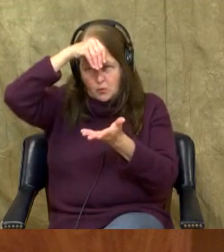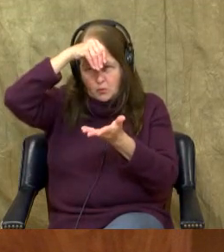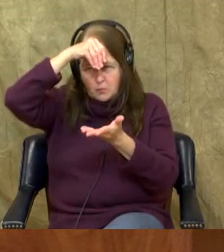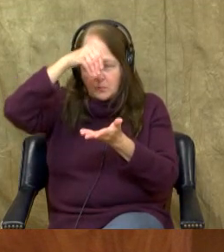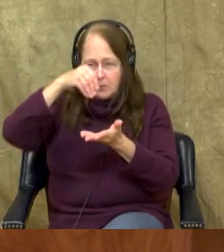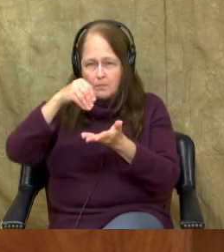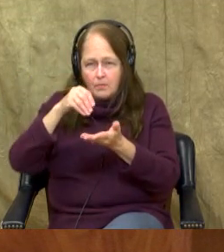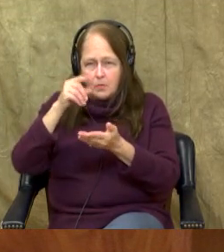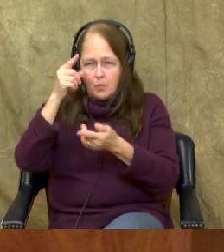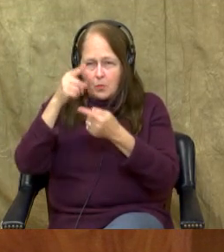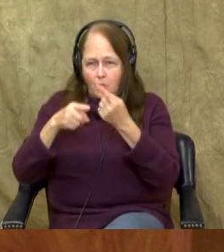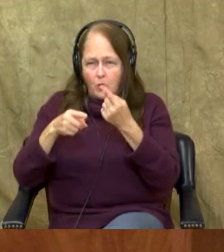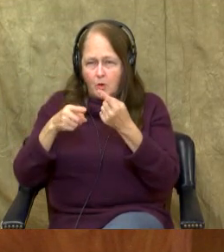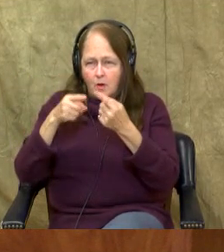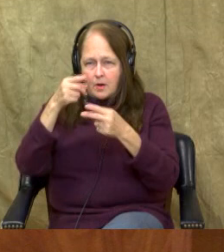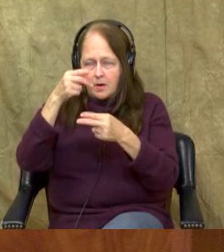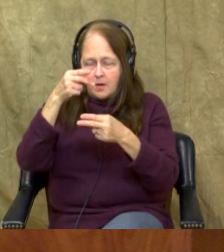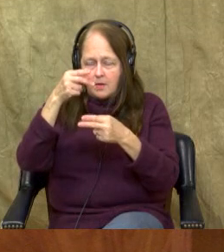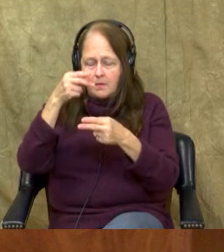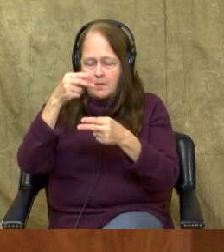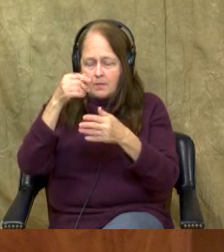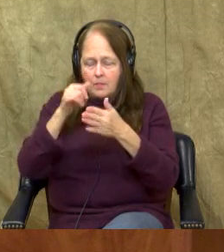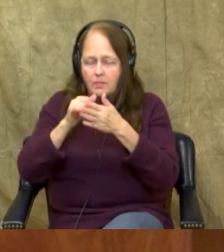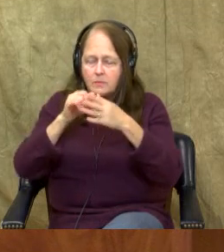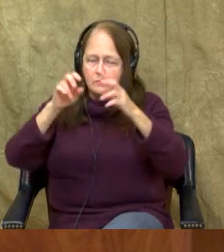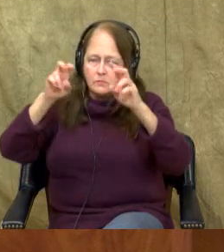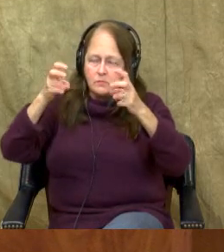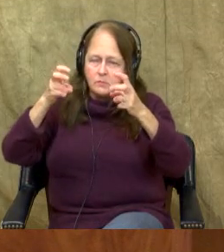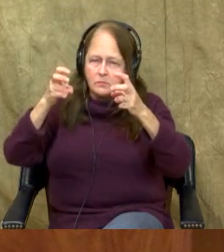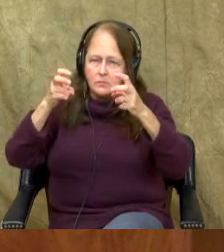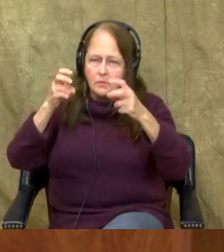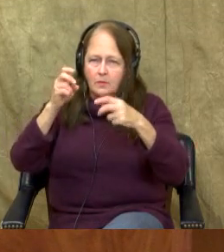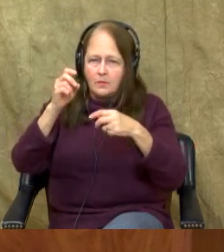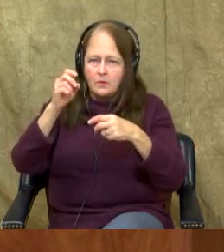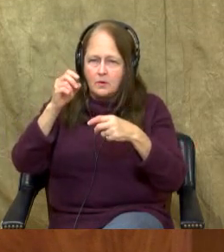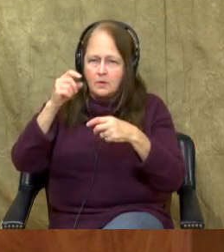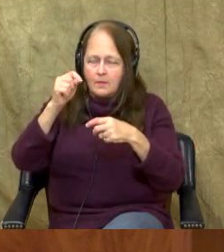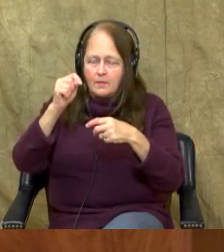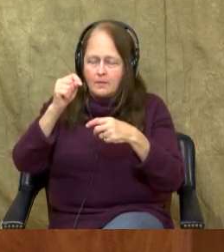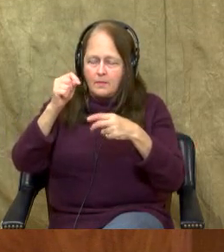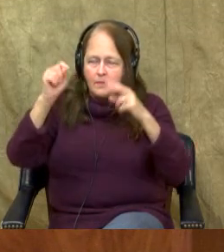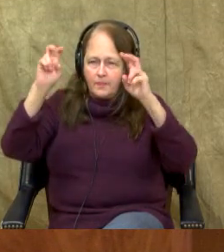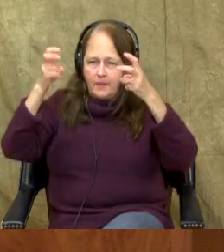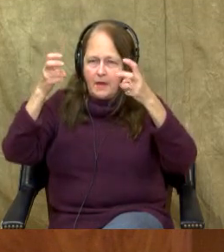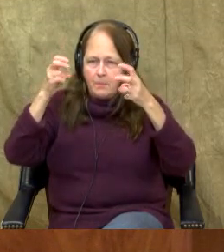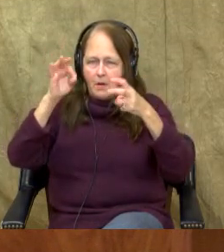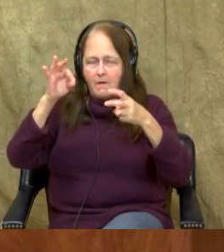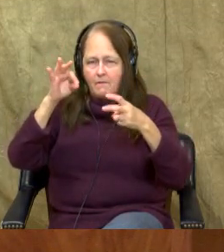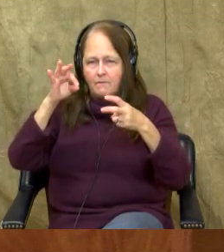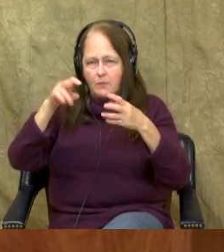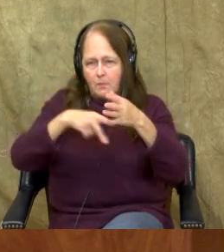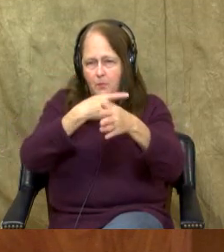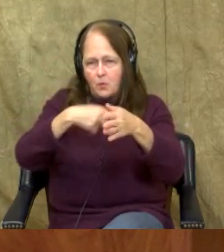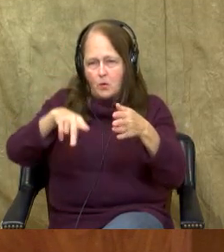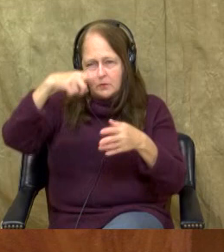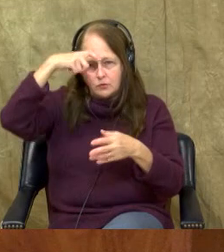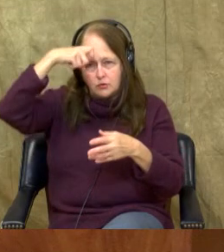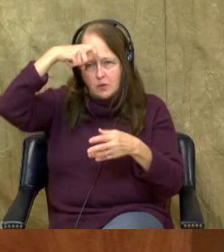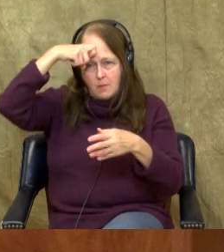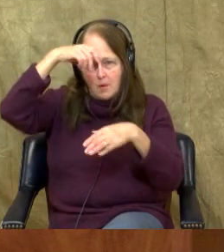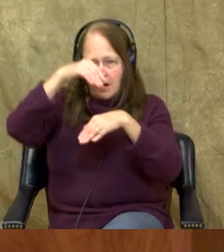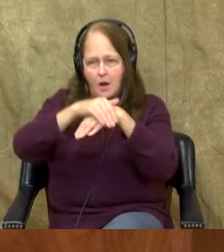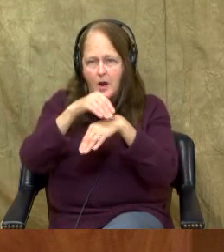What is the theme of the poem Summer Night? Now, that's a pretty deep question. We got to